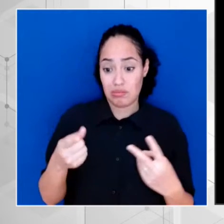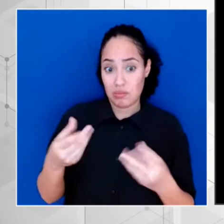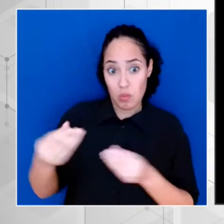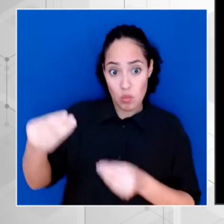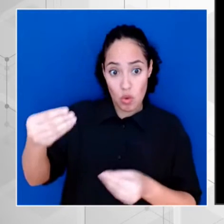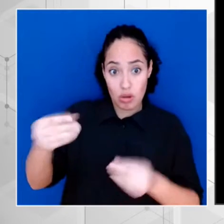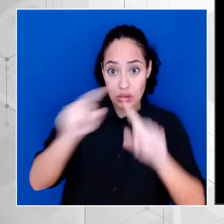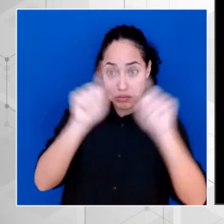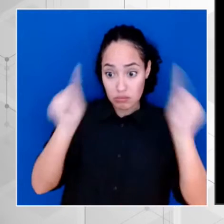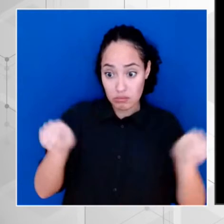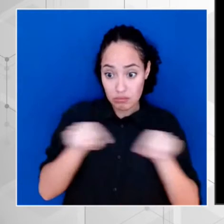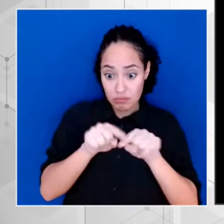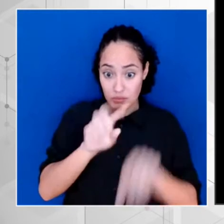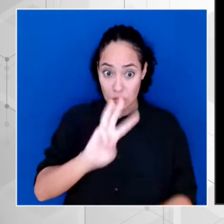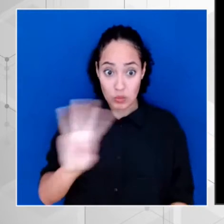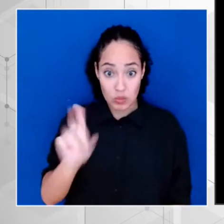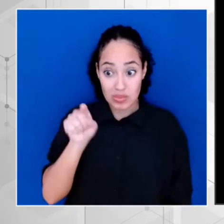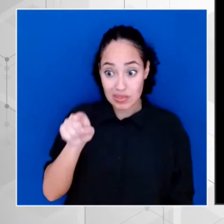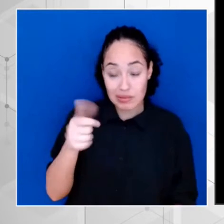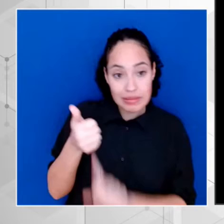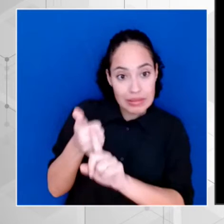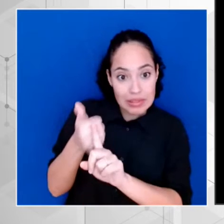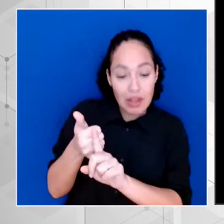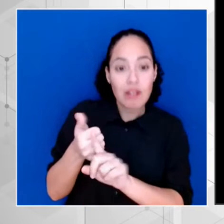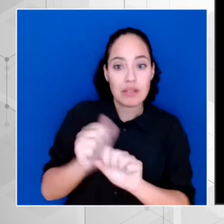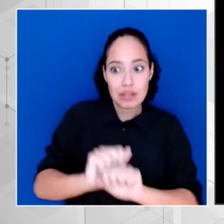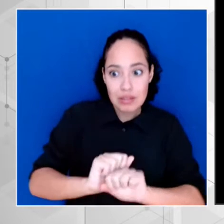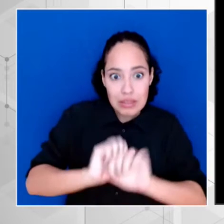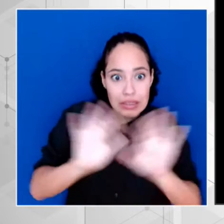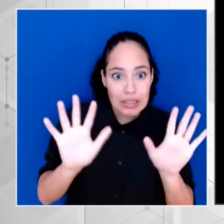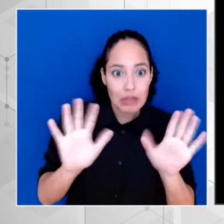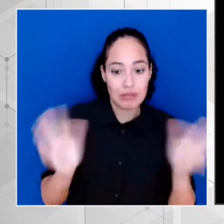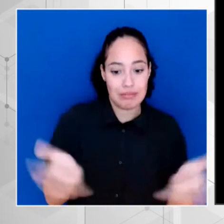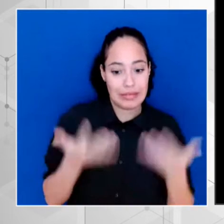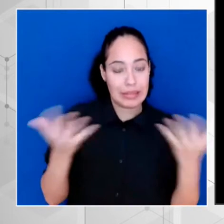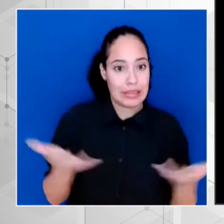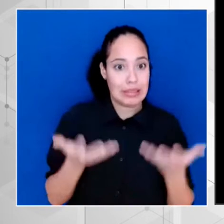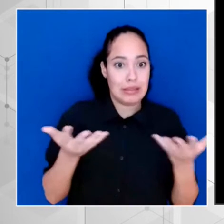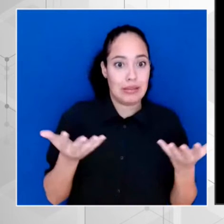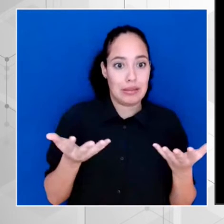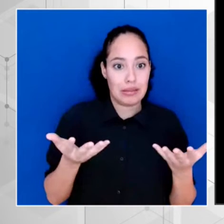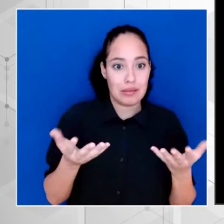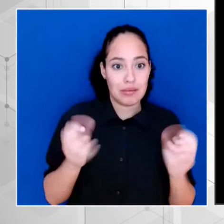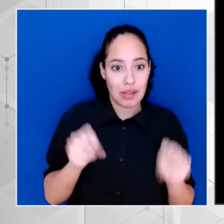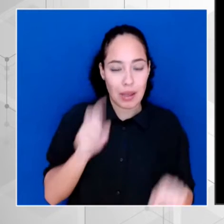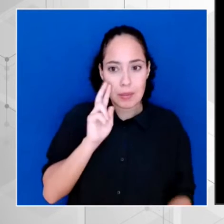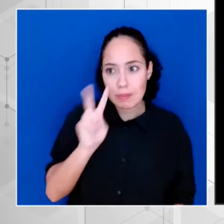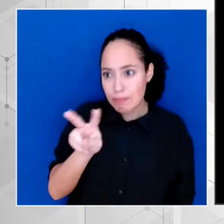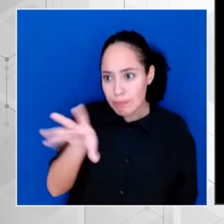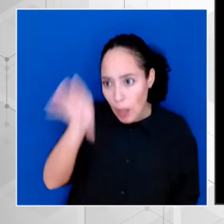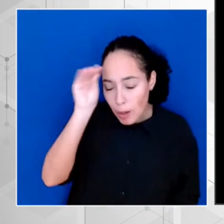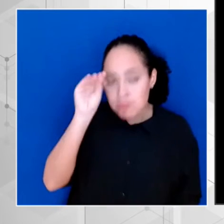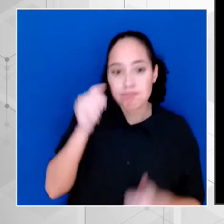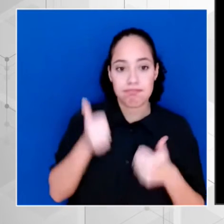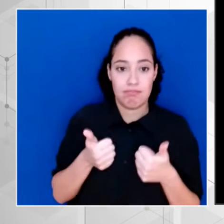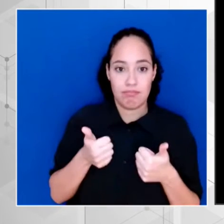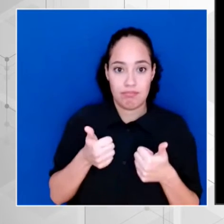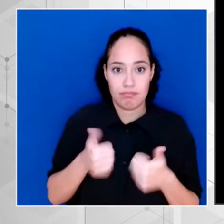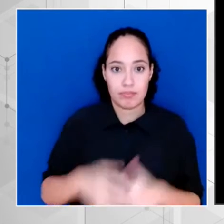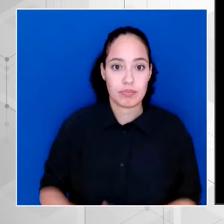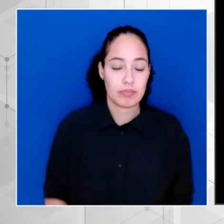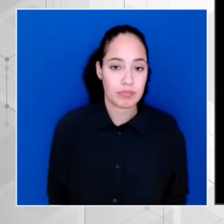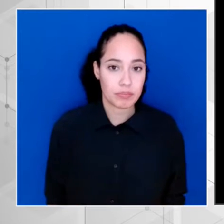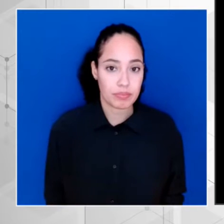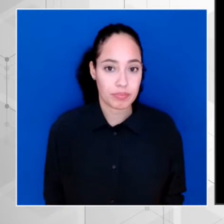Which brings us to talking about how we can address those issues in our products. First, making our backend